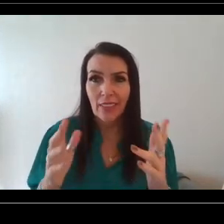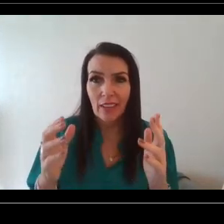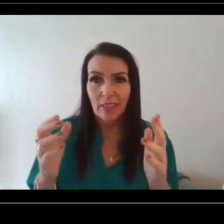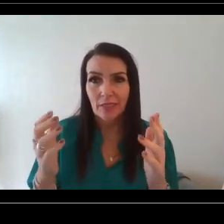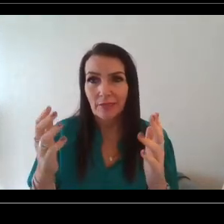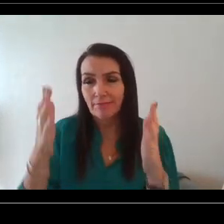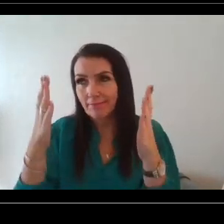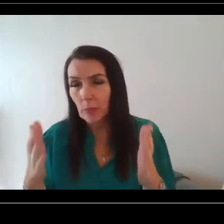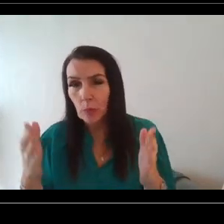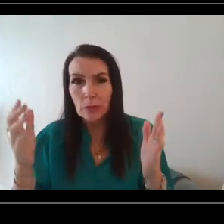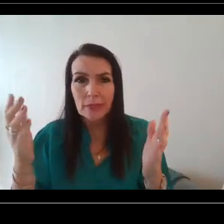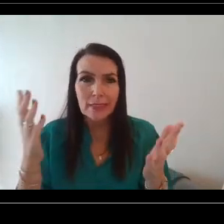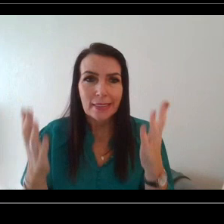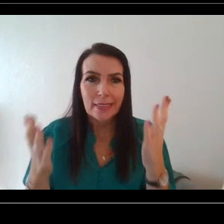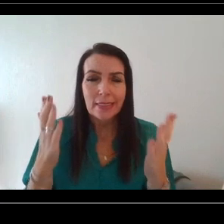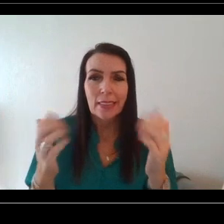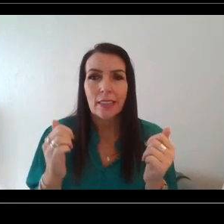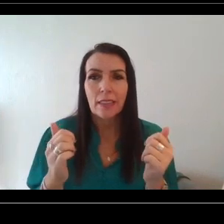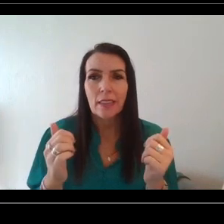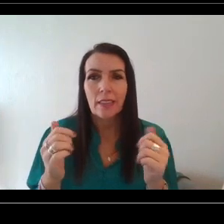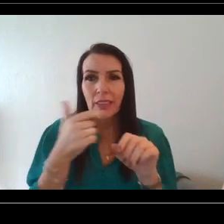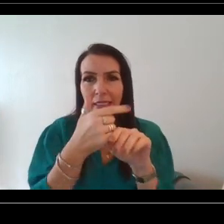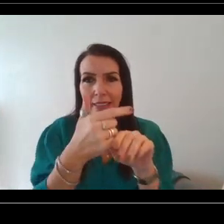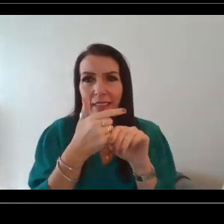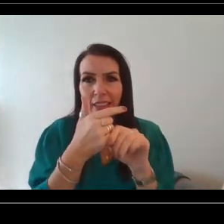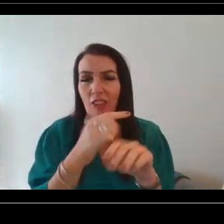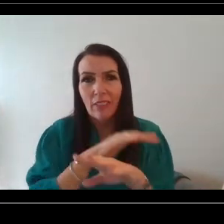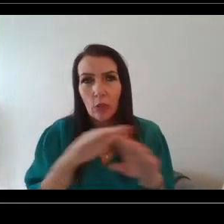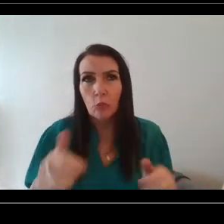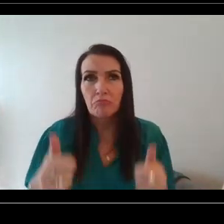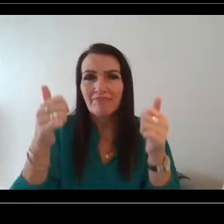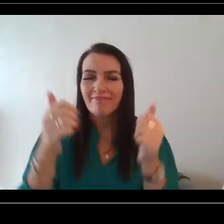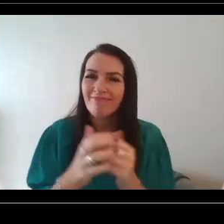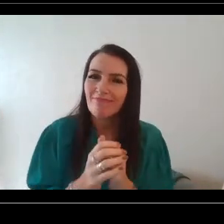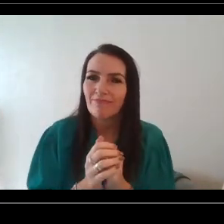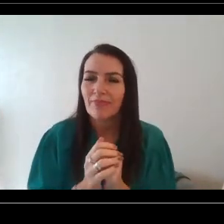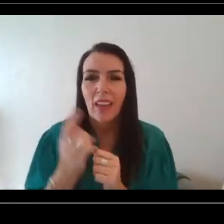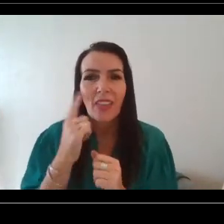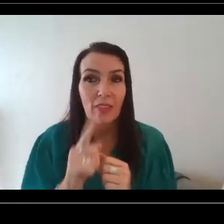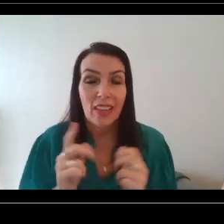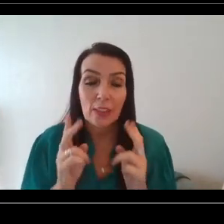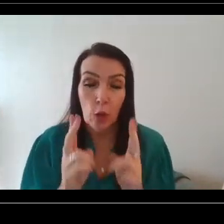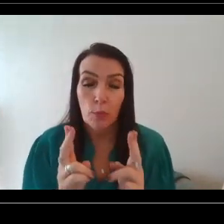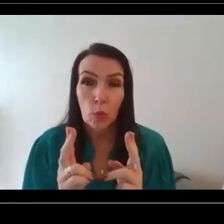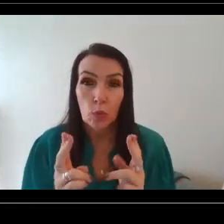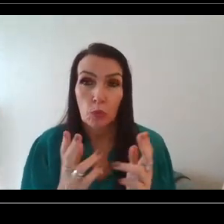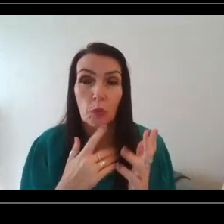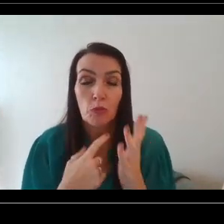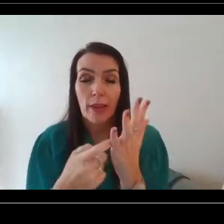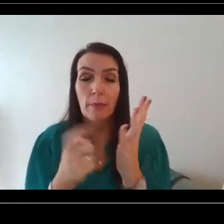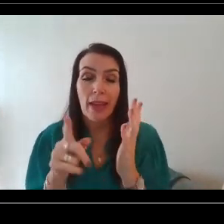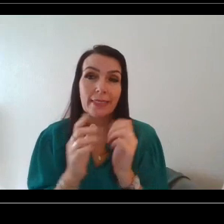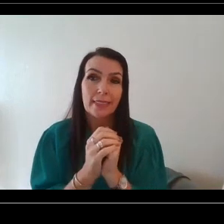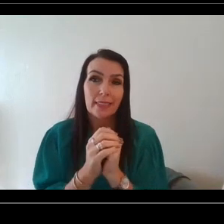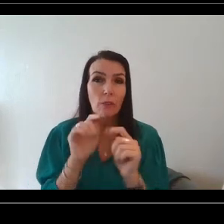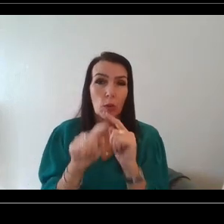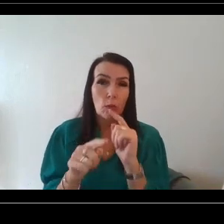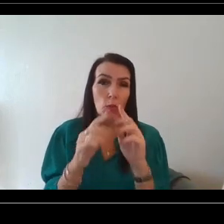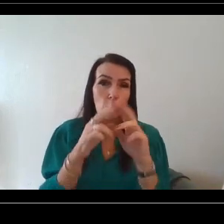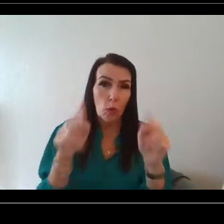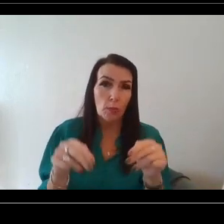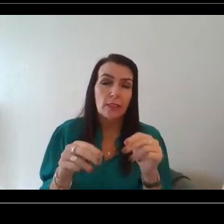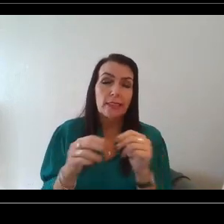and the insulation isn't up to scratch. So I think that is the approach we would recommend for most properties. But